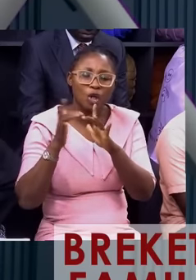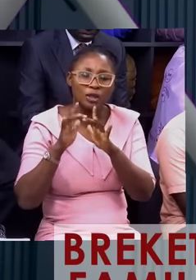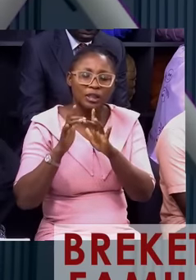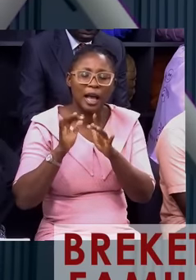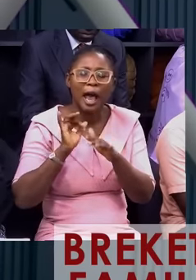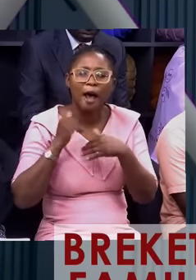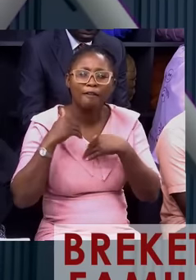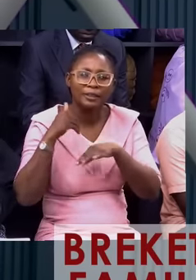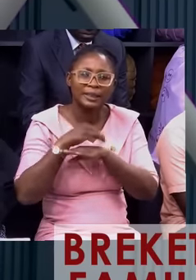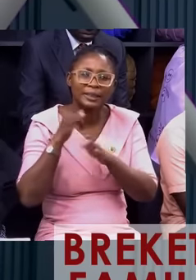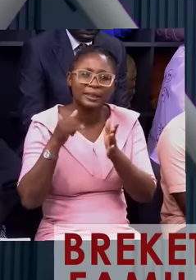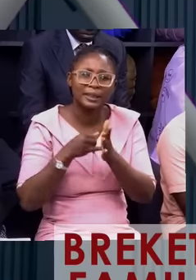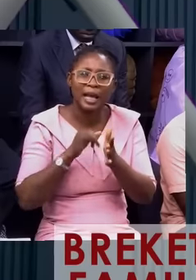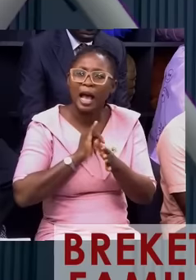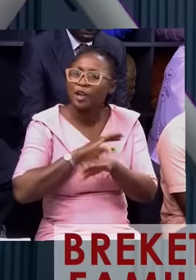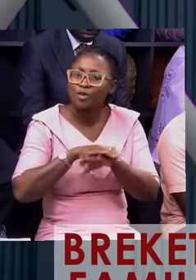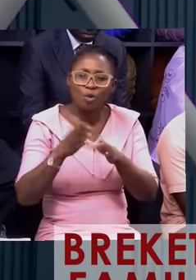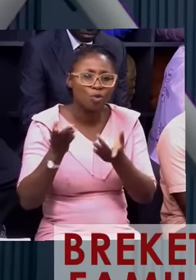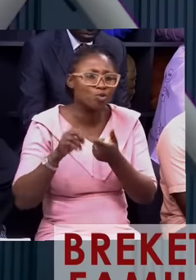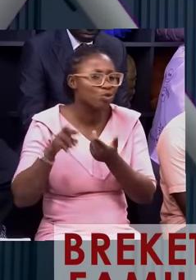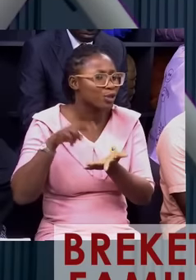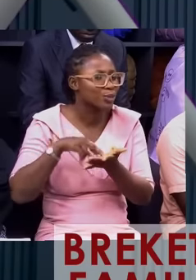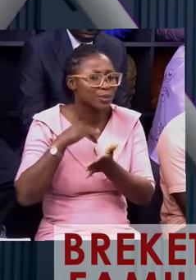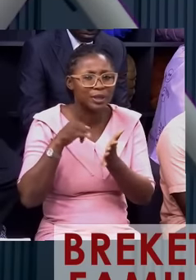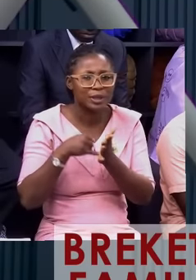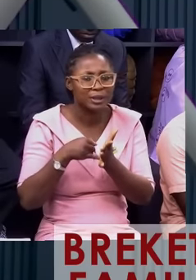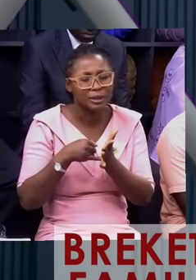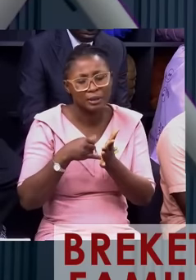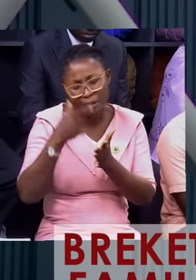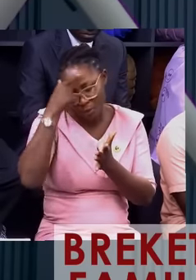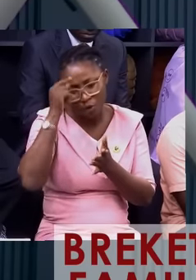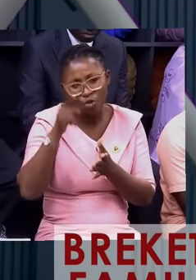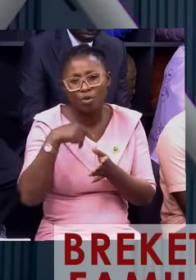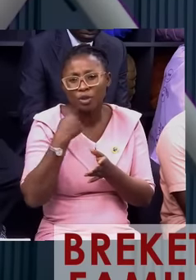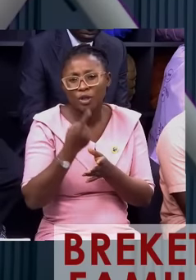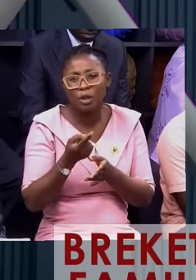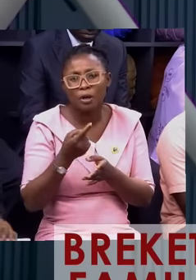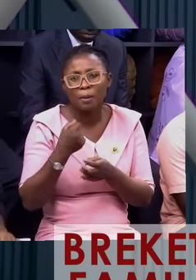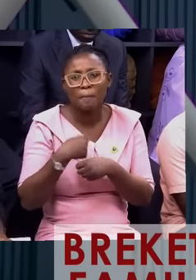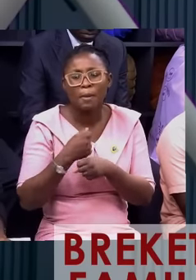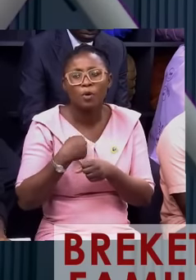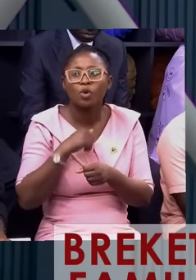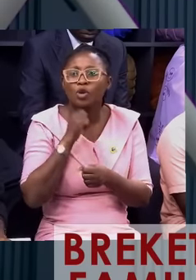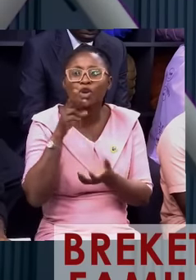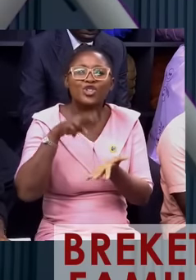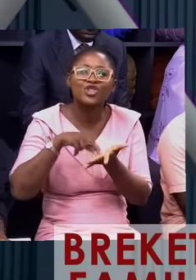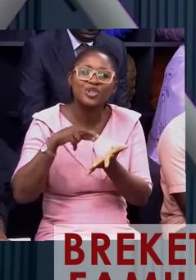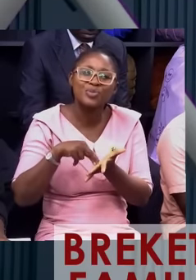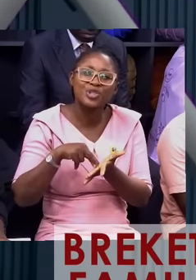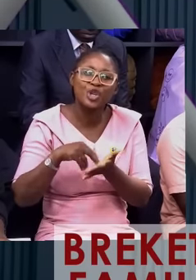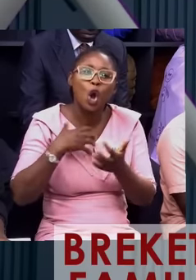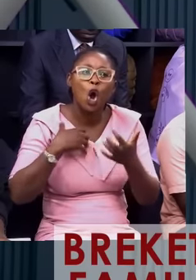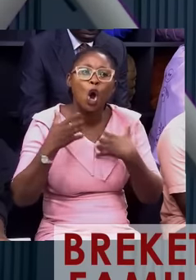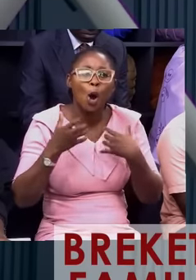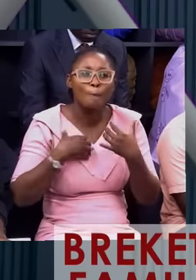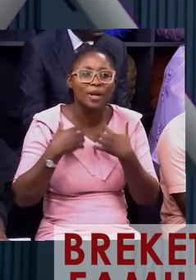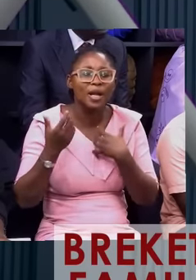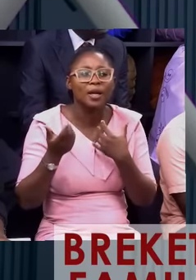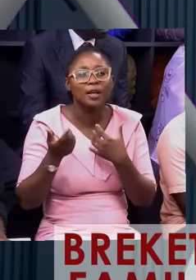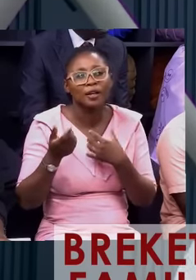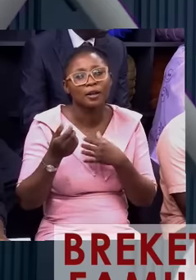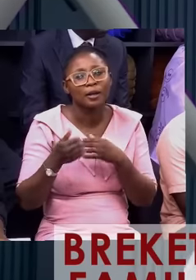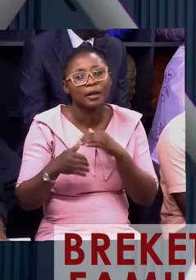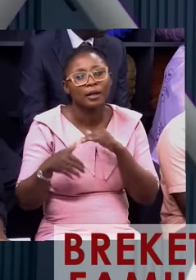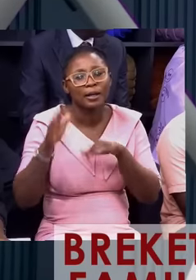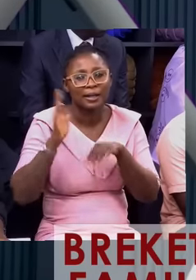the complaint and I don't want repeat two times because he said he said not repeat compl for